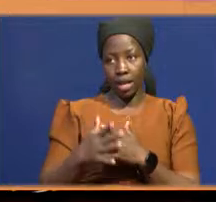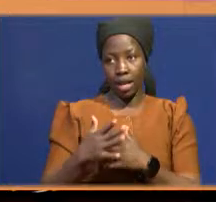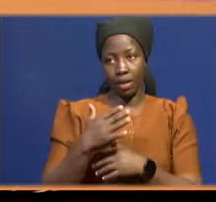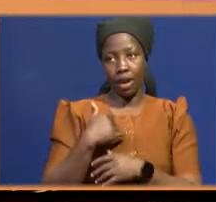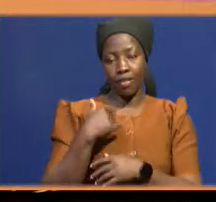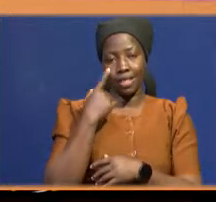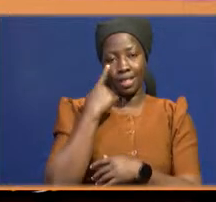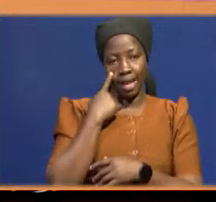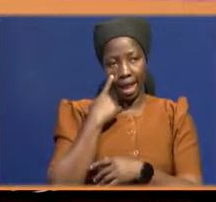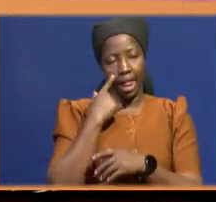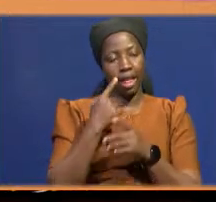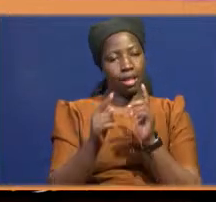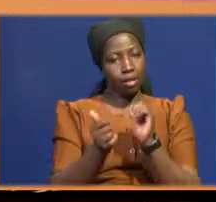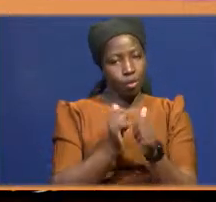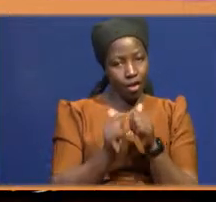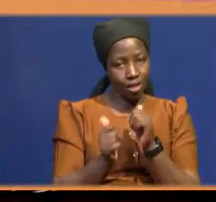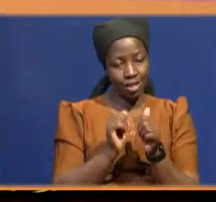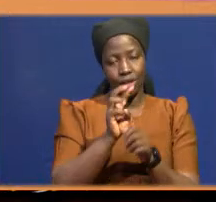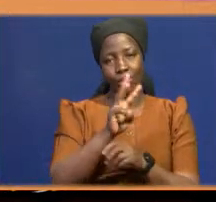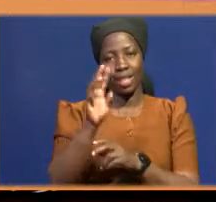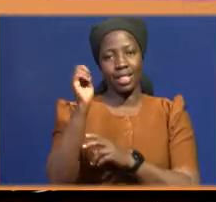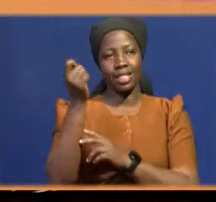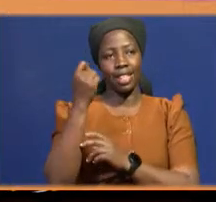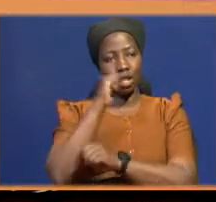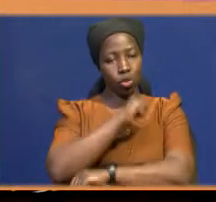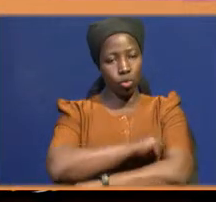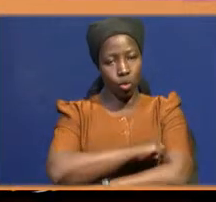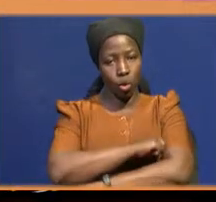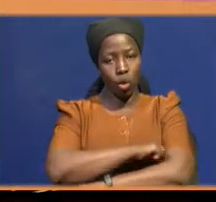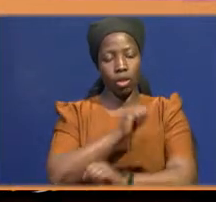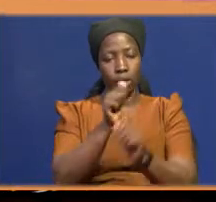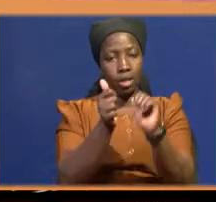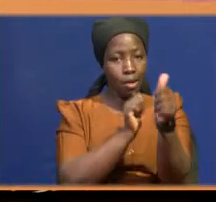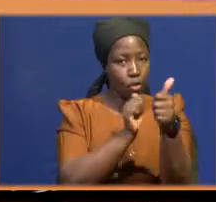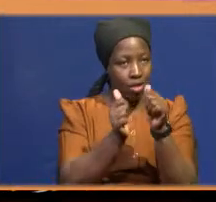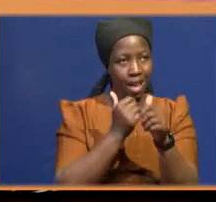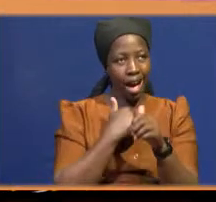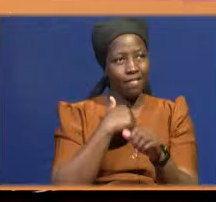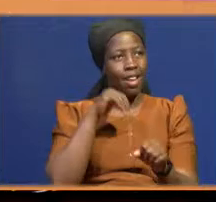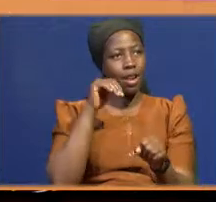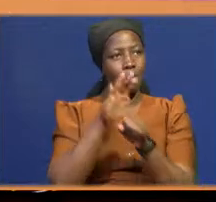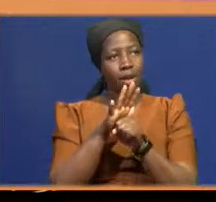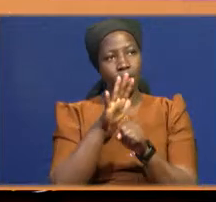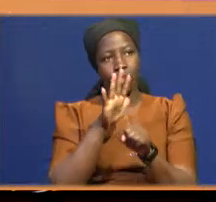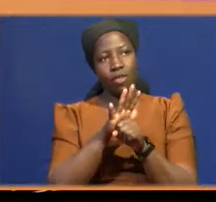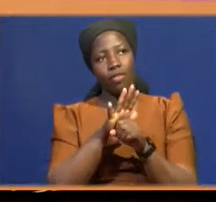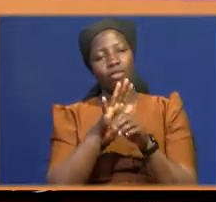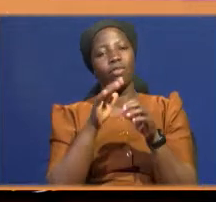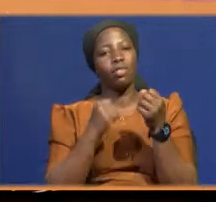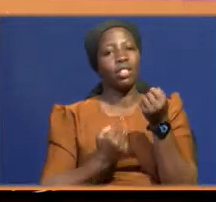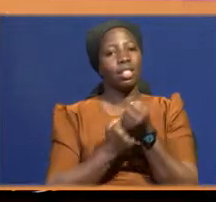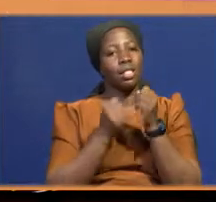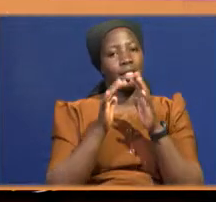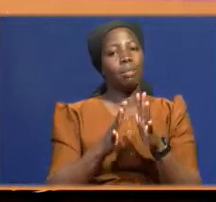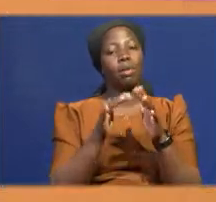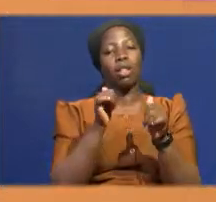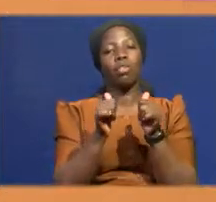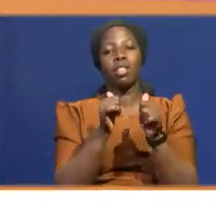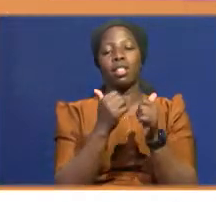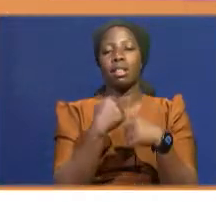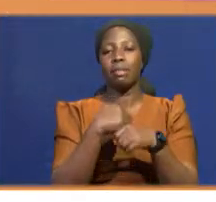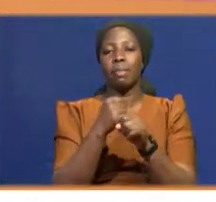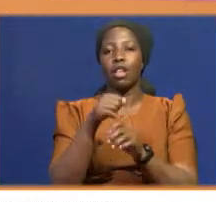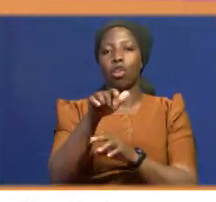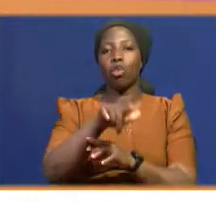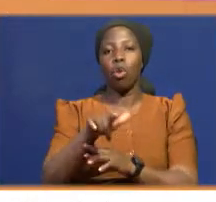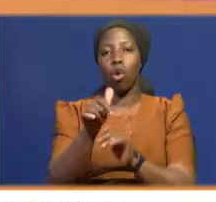Kenya, where the school games attracted huge numbers of fans, something that would make a lot of local sport envious.